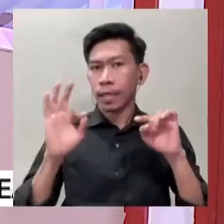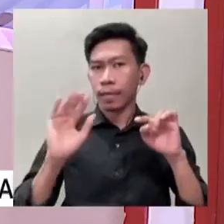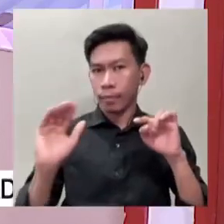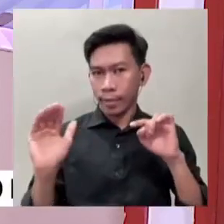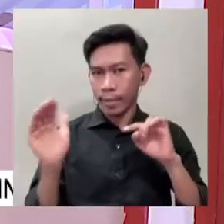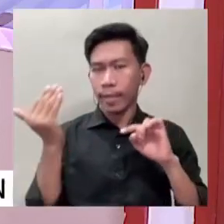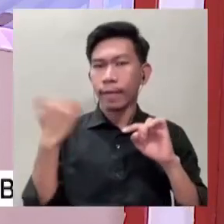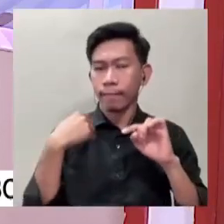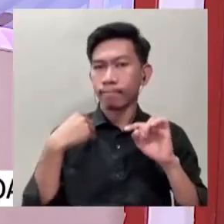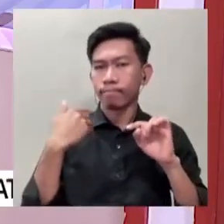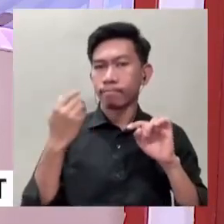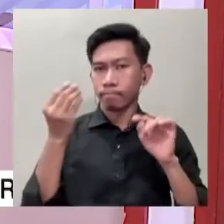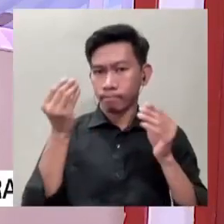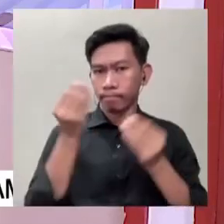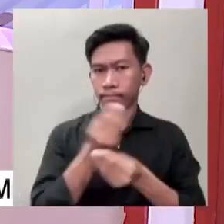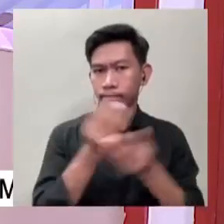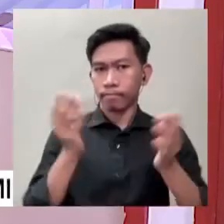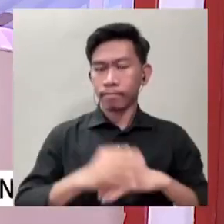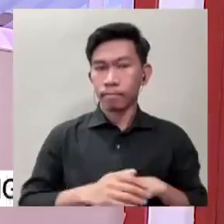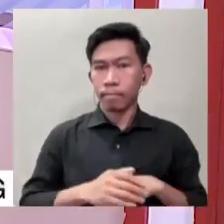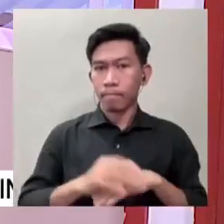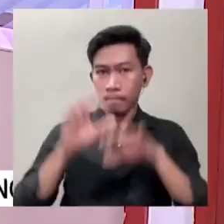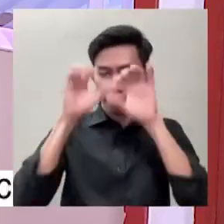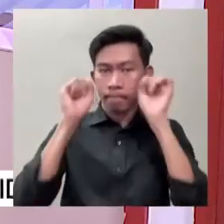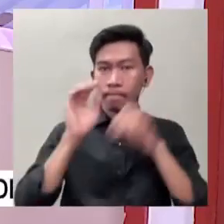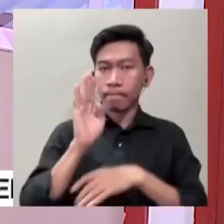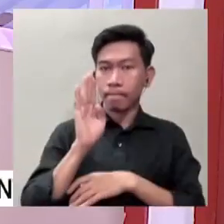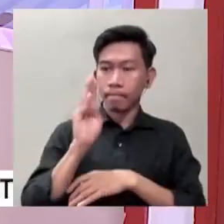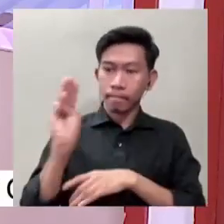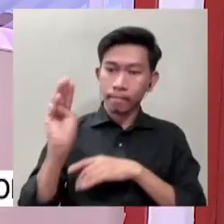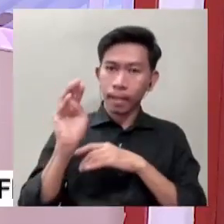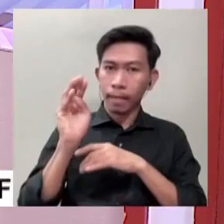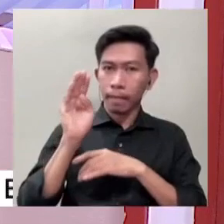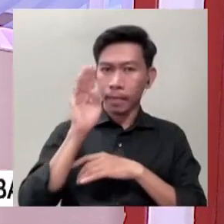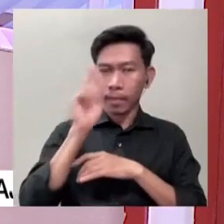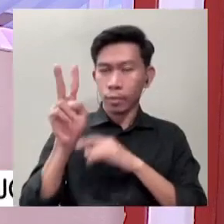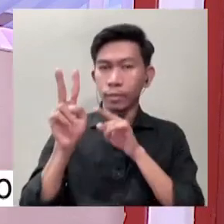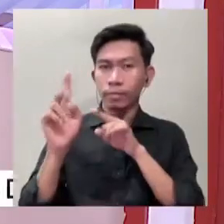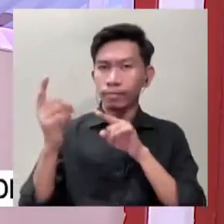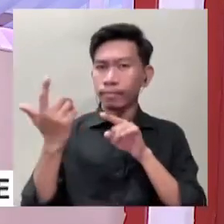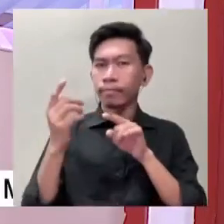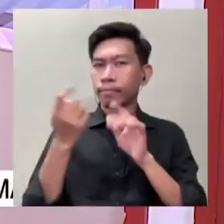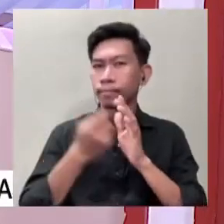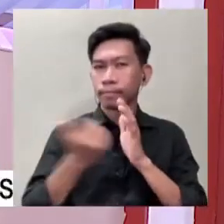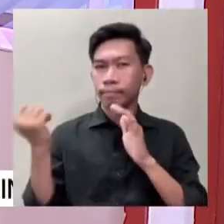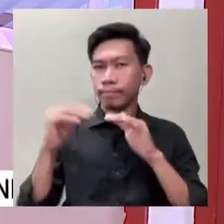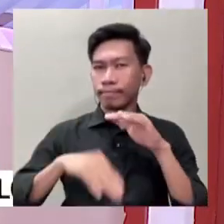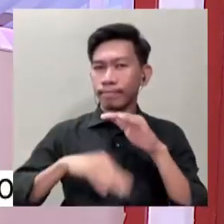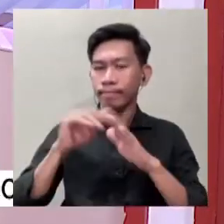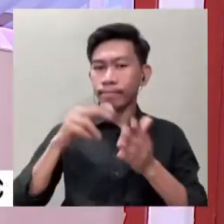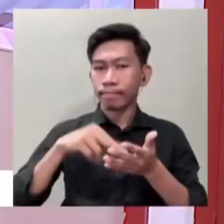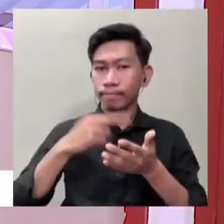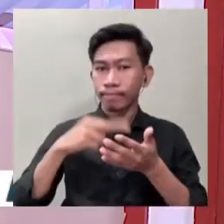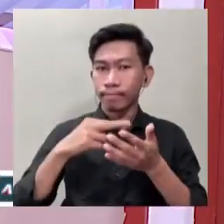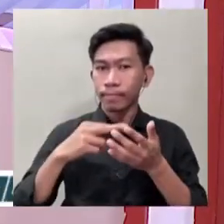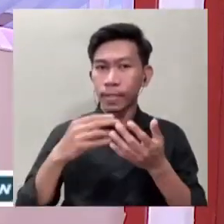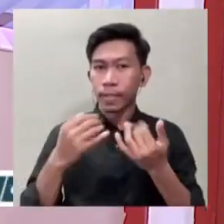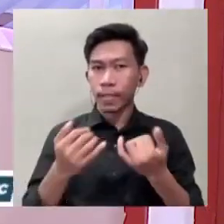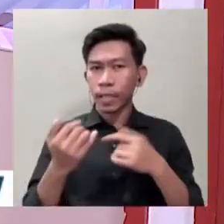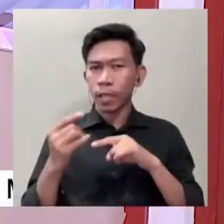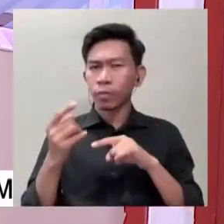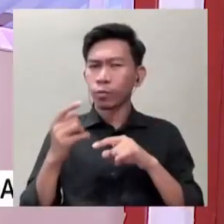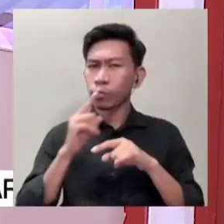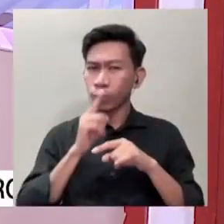President Ferdinand Marcos Jr. lifts the controversial price cap on rice. This as he acknowledges rising prices of agricultural products